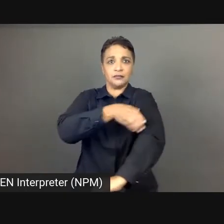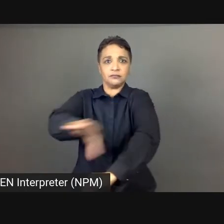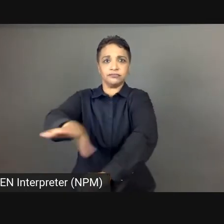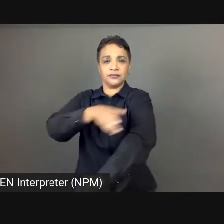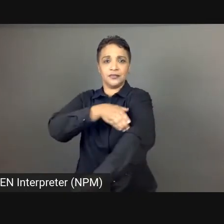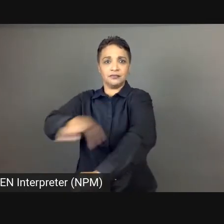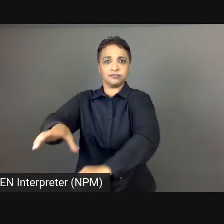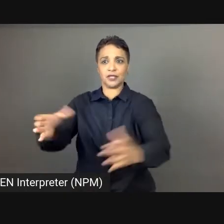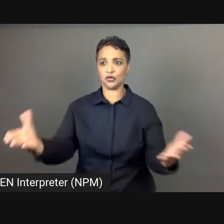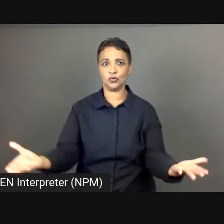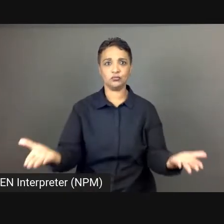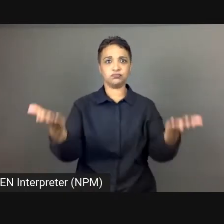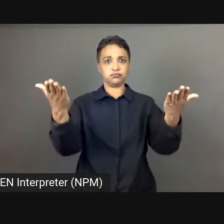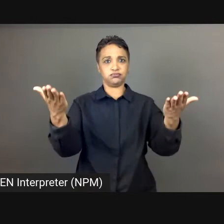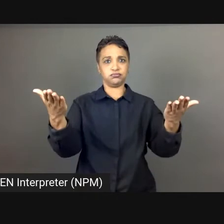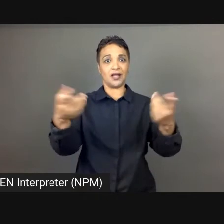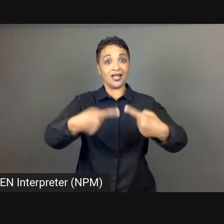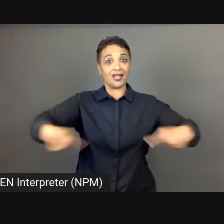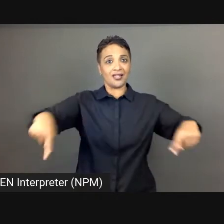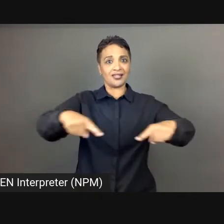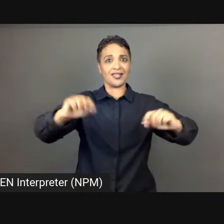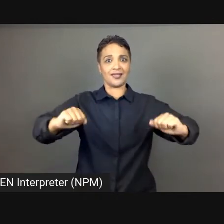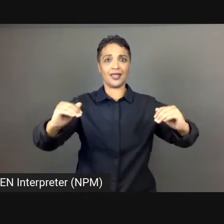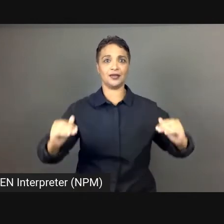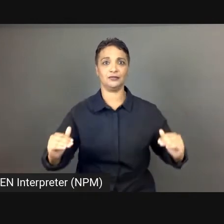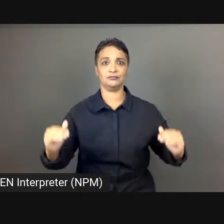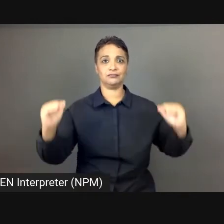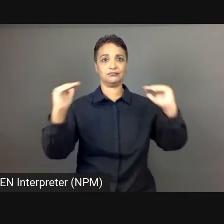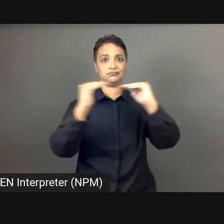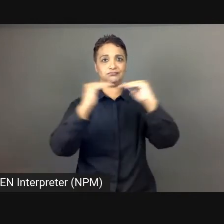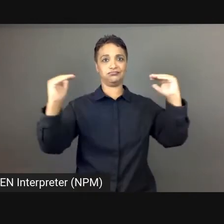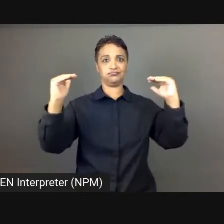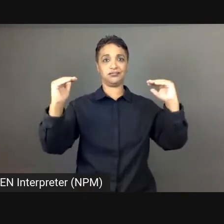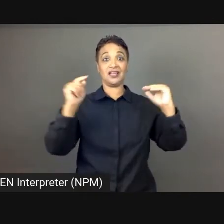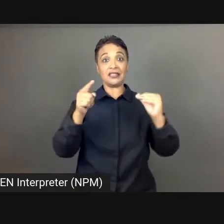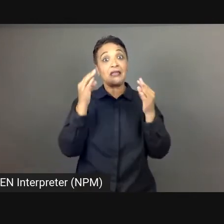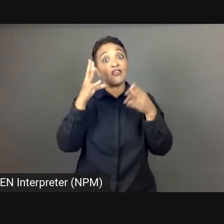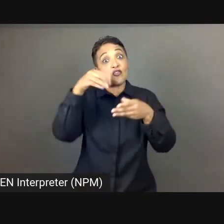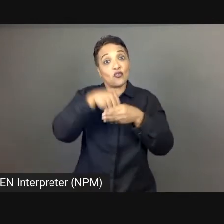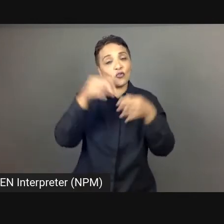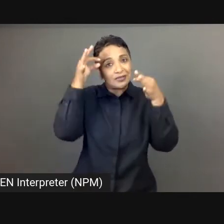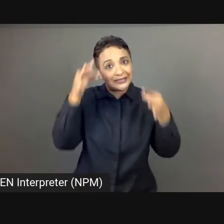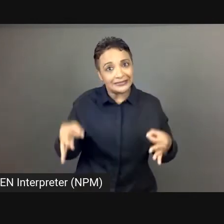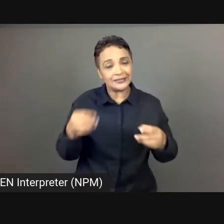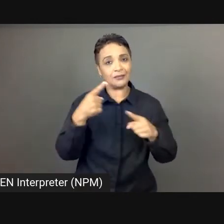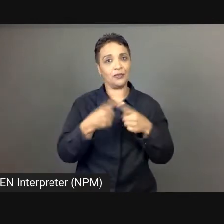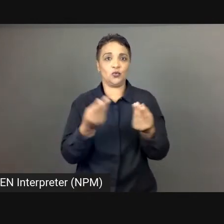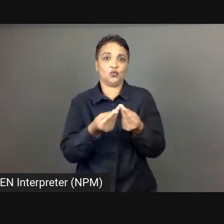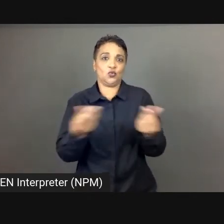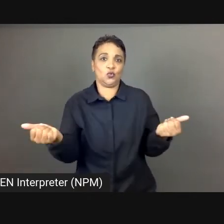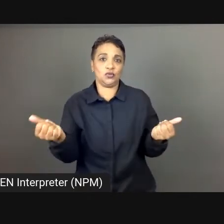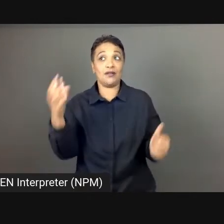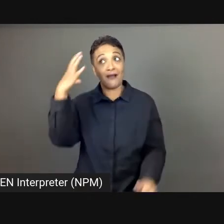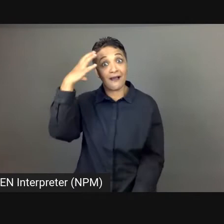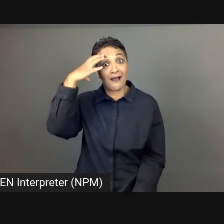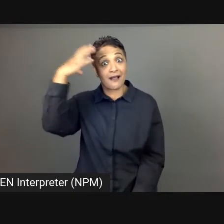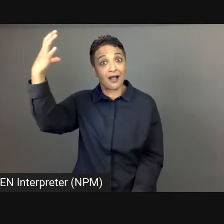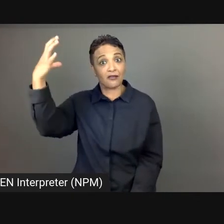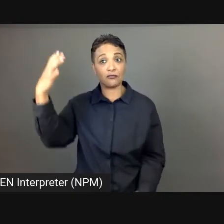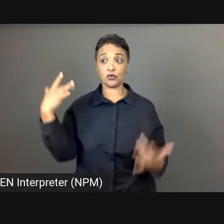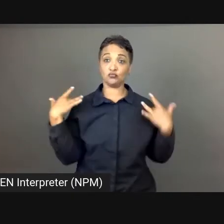demand changes or to be part of the decisions and the solutions, and of course of duty bearers to meet these obligations.